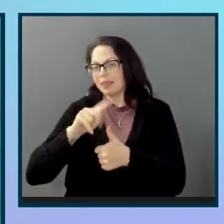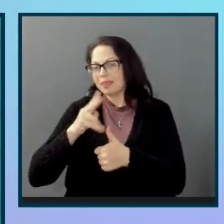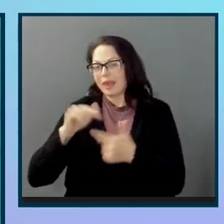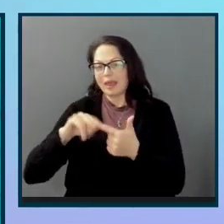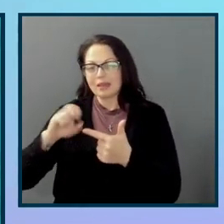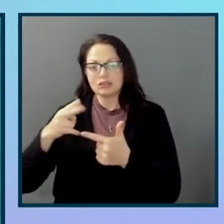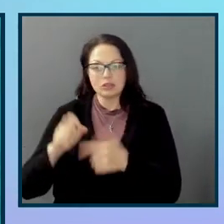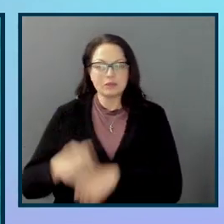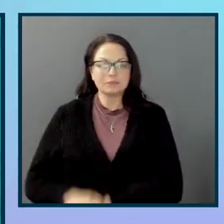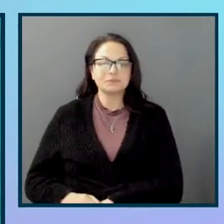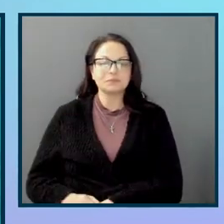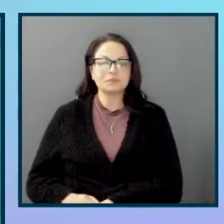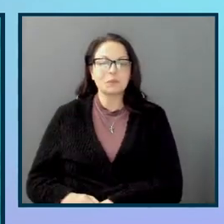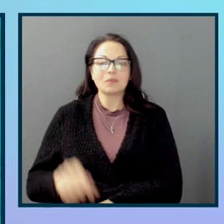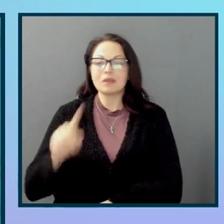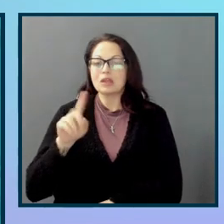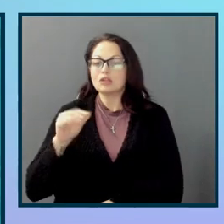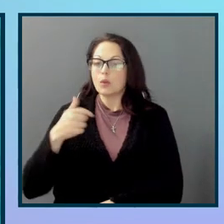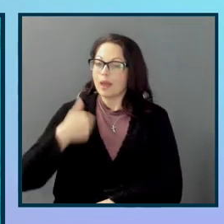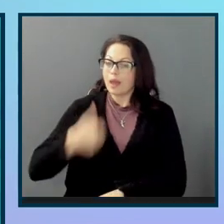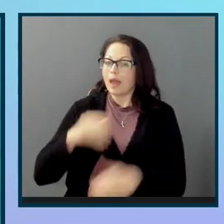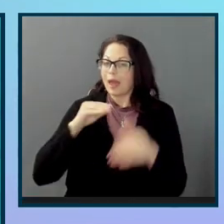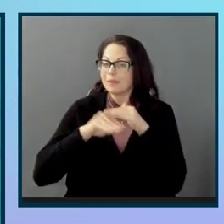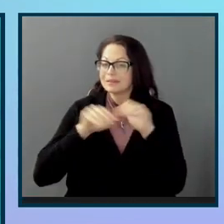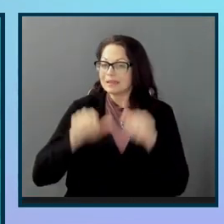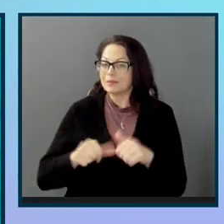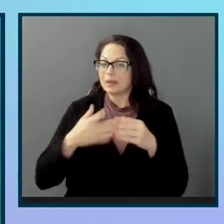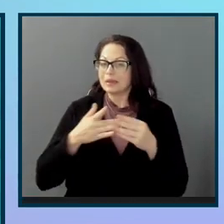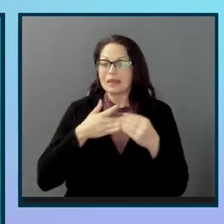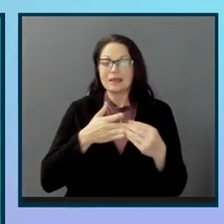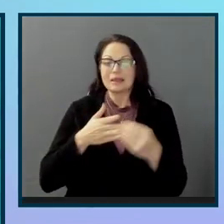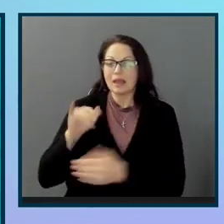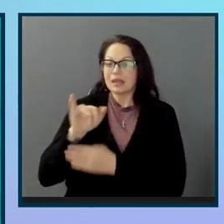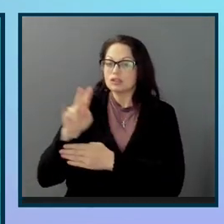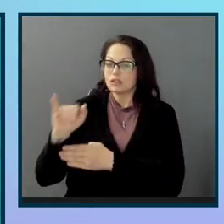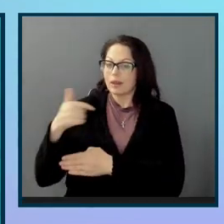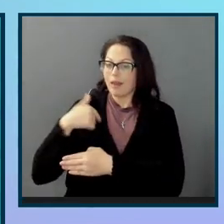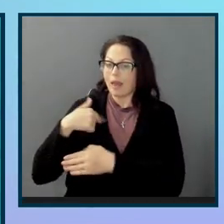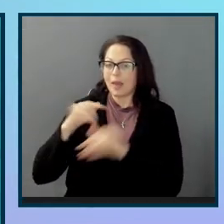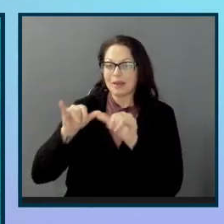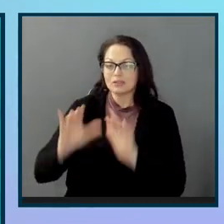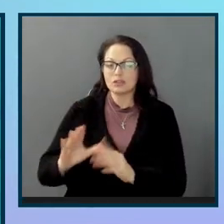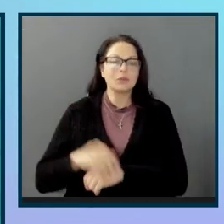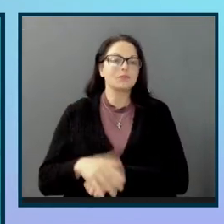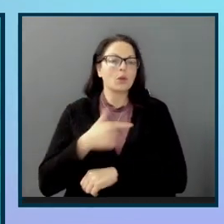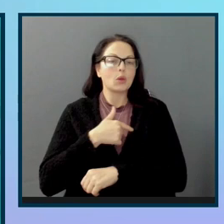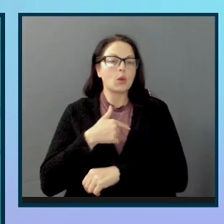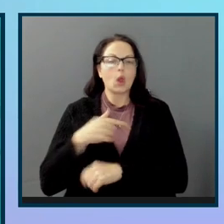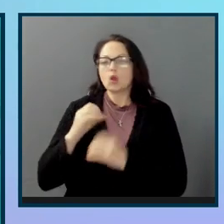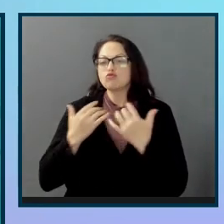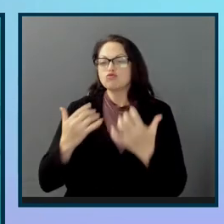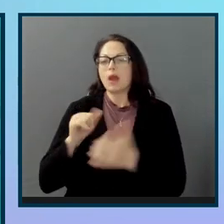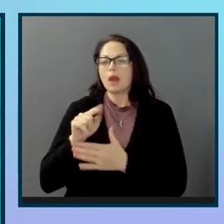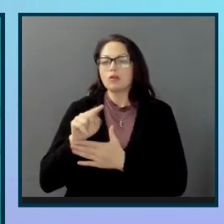where I'm the accessibility lead. And I'm a UI engineer. CrowdStrike is a remote first cybersecurity company, so no matter where